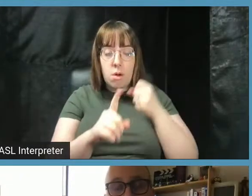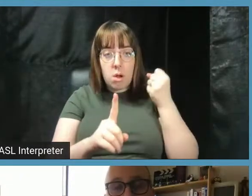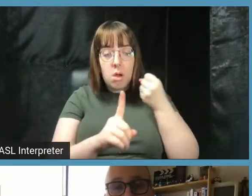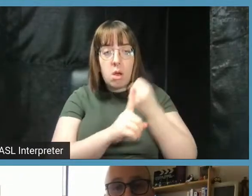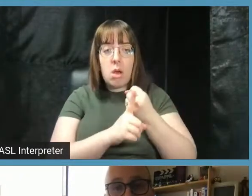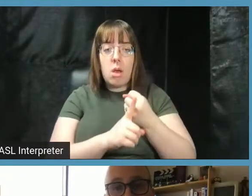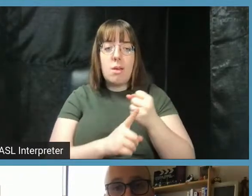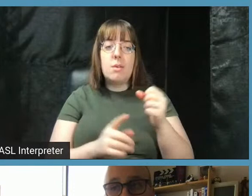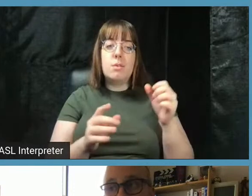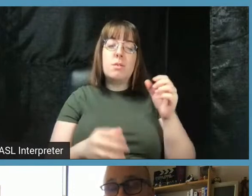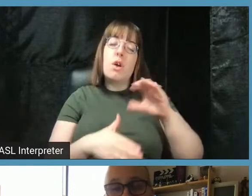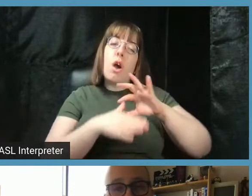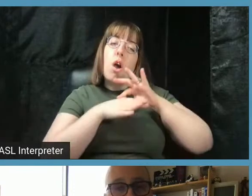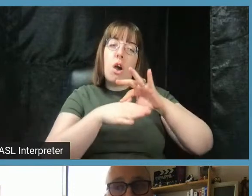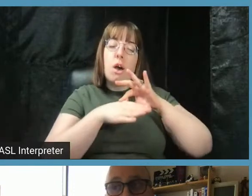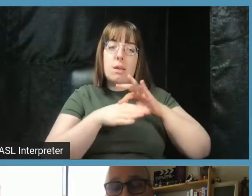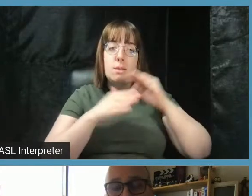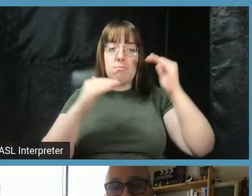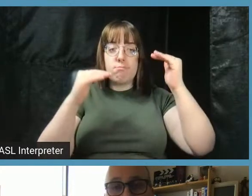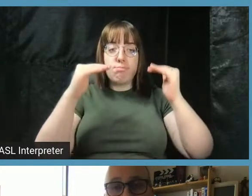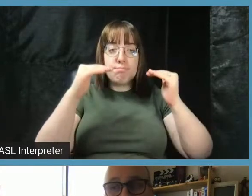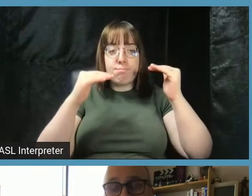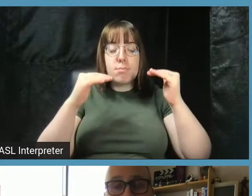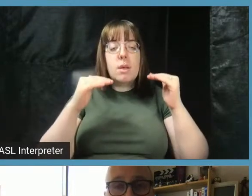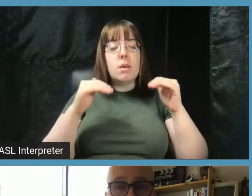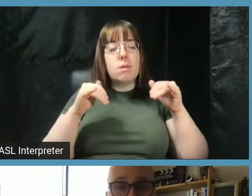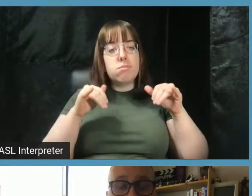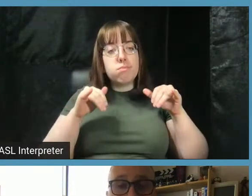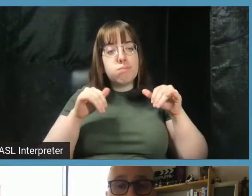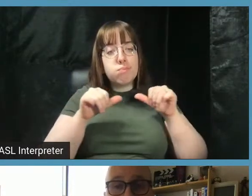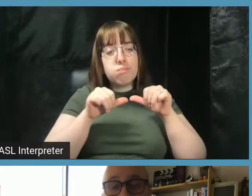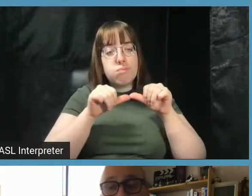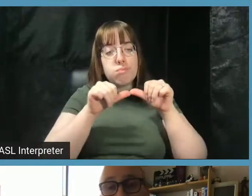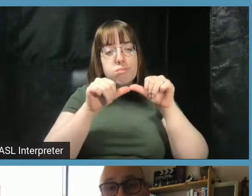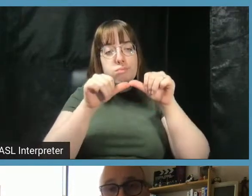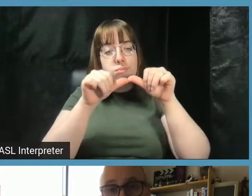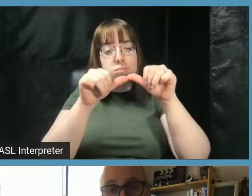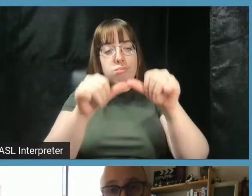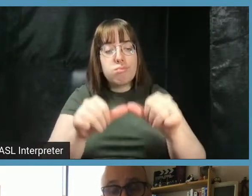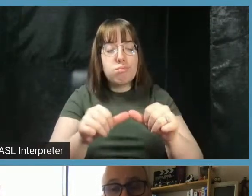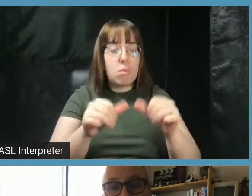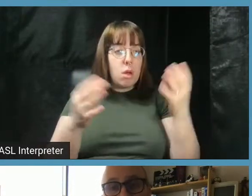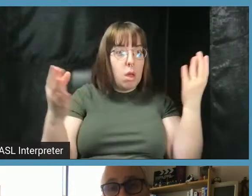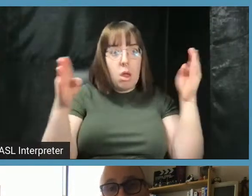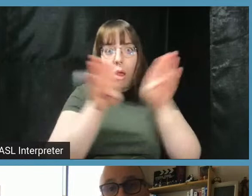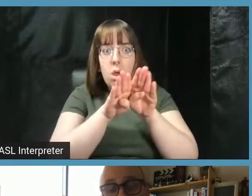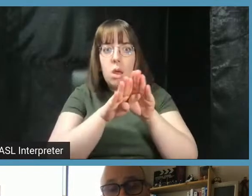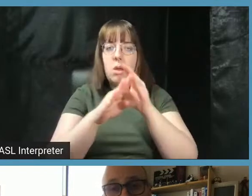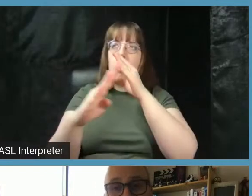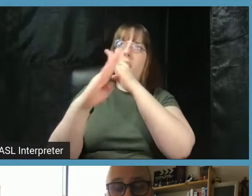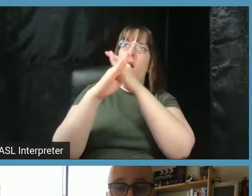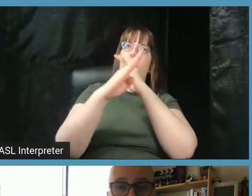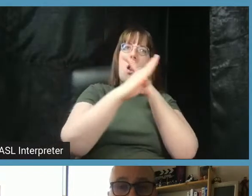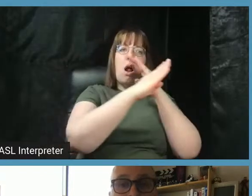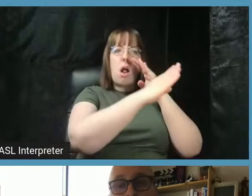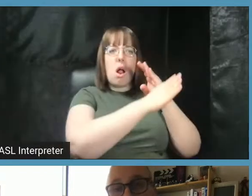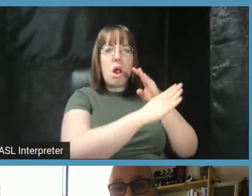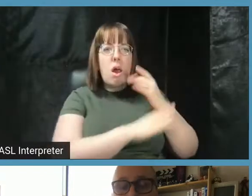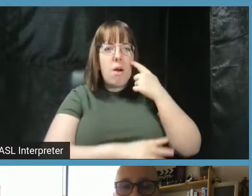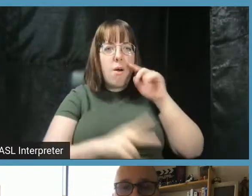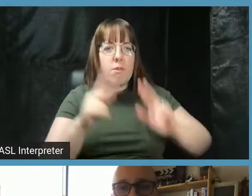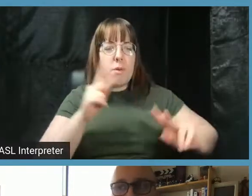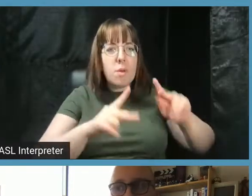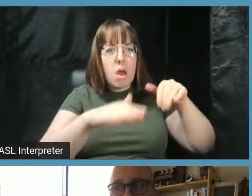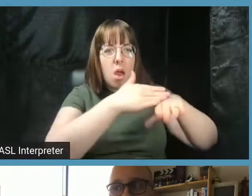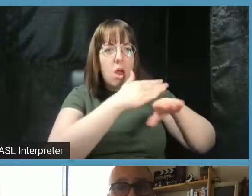balance remains consistent, that we don't just shut down and create barriers for accessibility